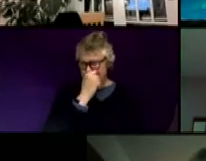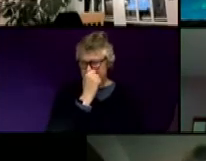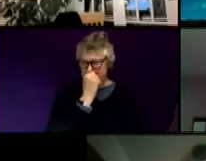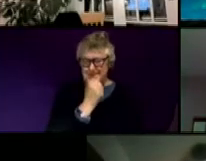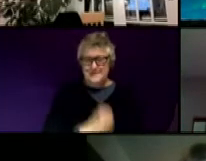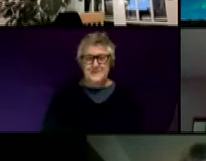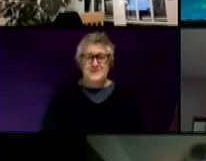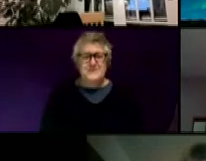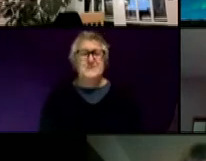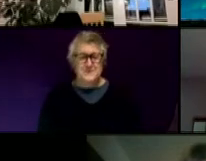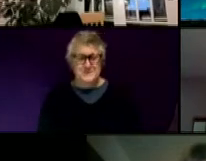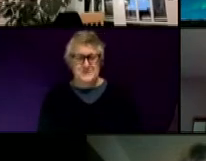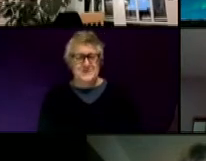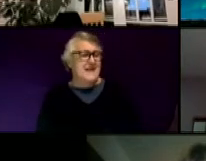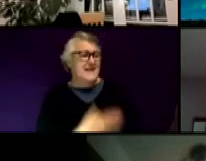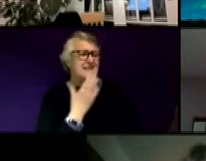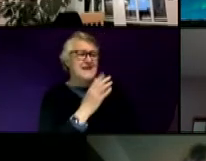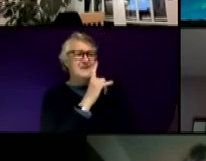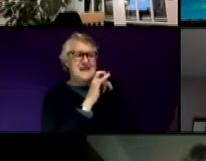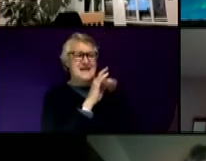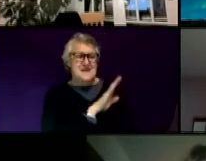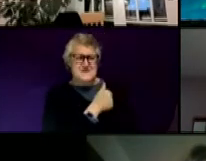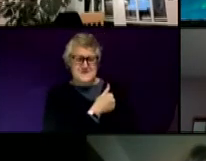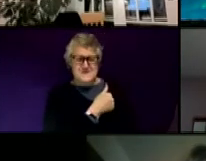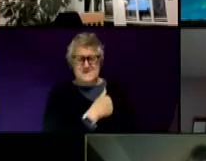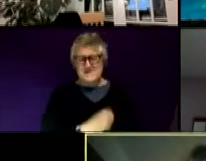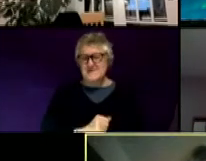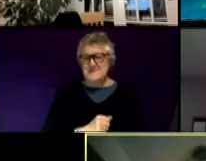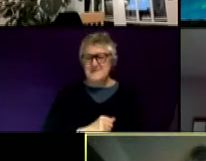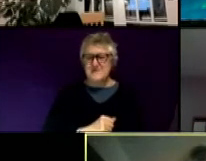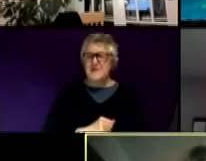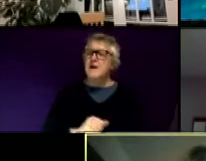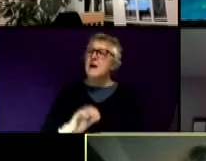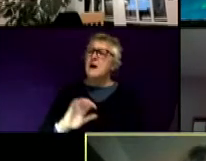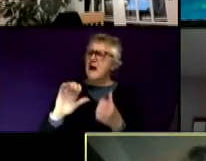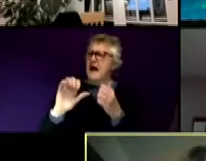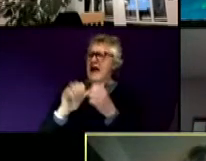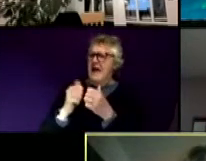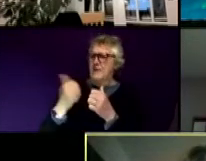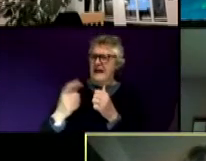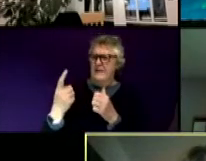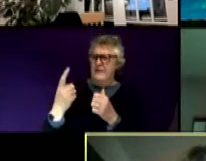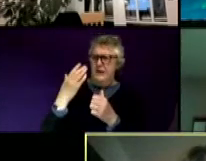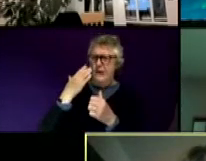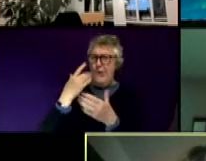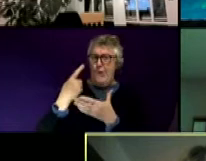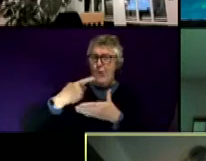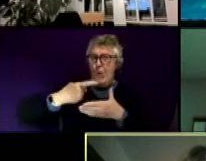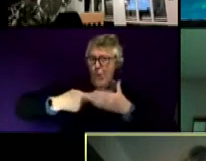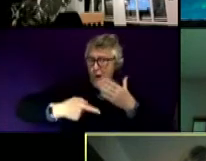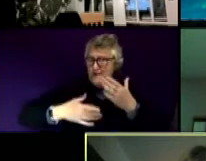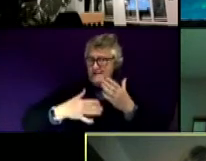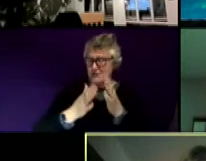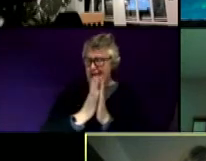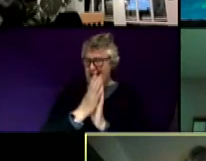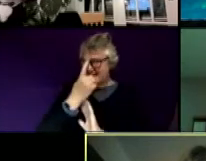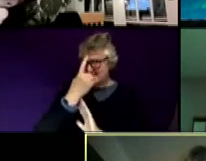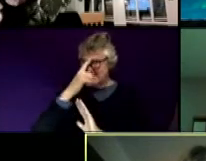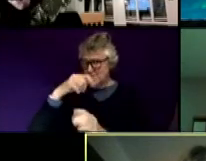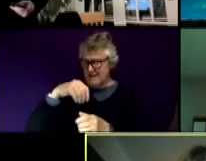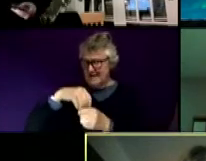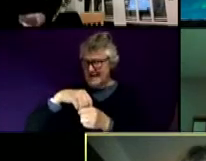Barbara Portland. Yeah, I see. Thank you, Zainab. Barbara. Thank you. How would anybody even know what to ask for in the public records?